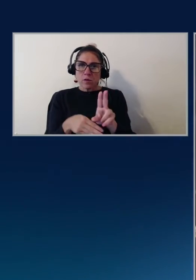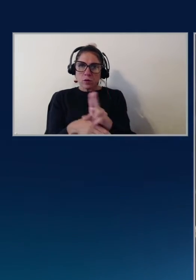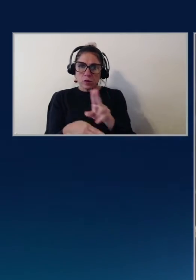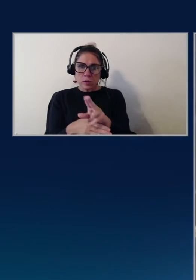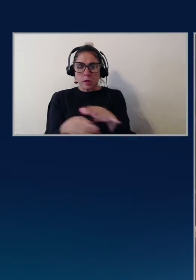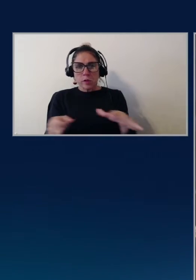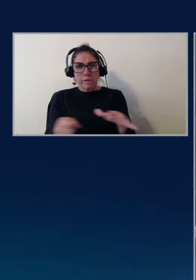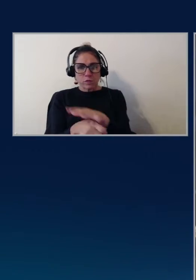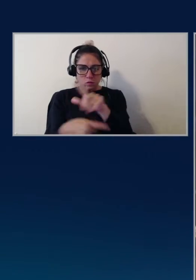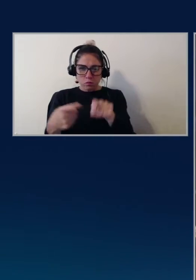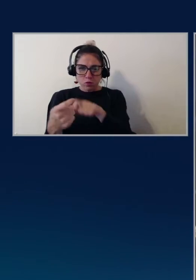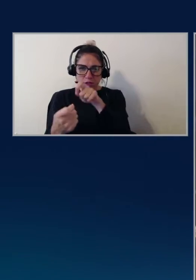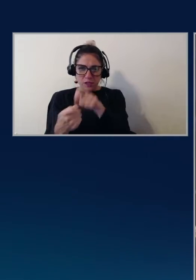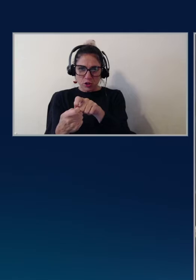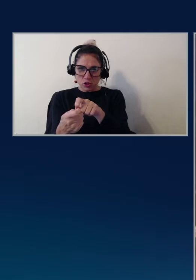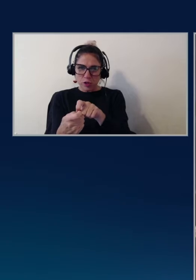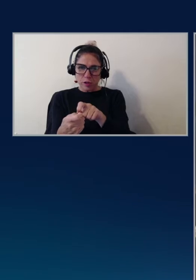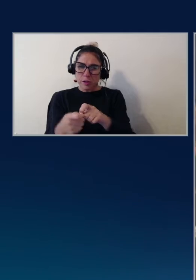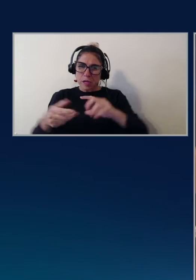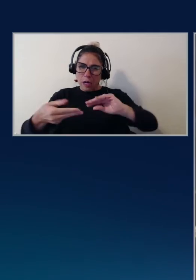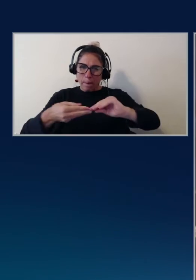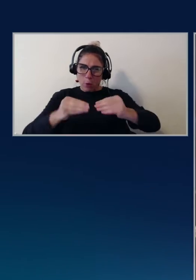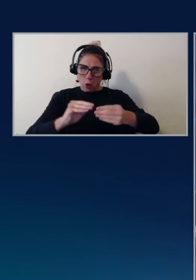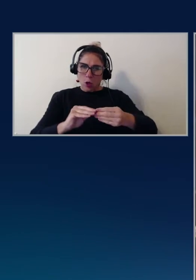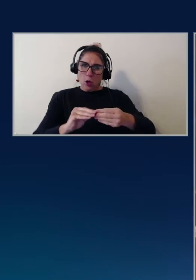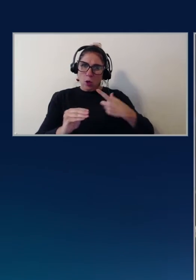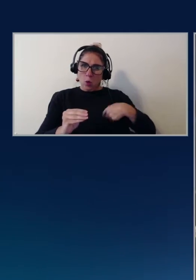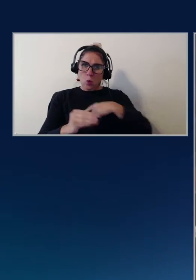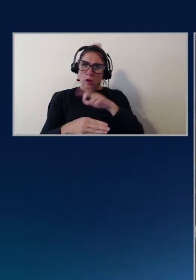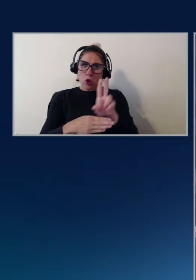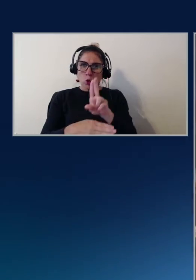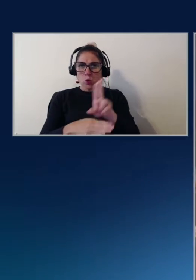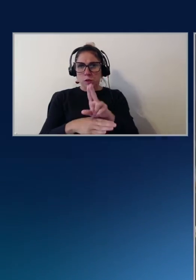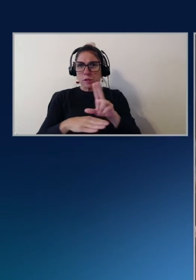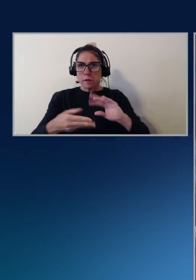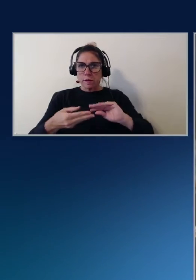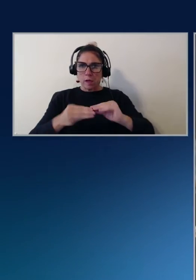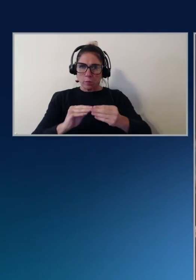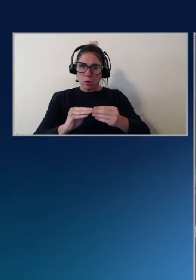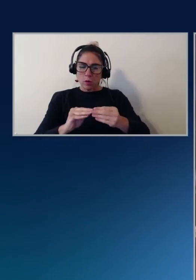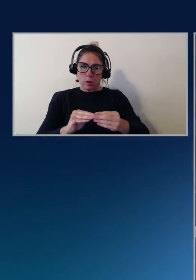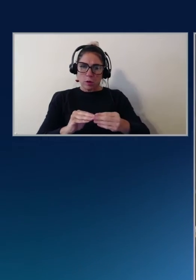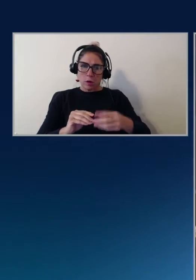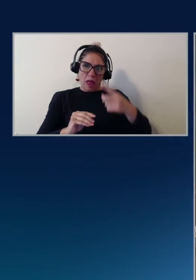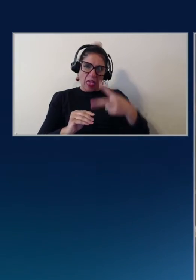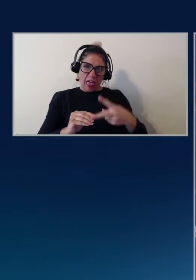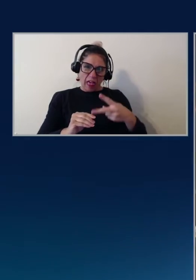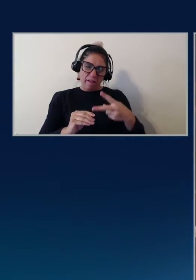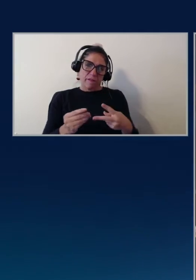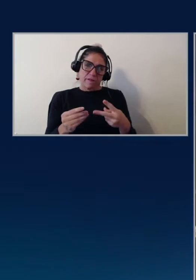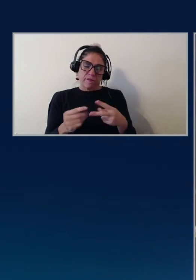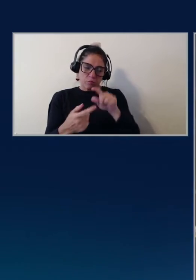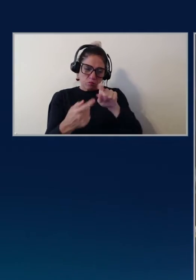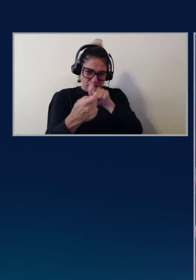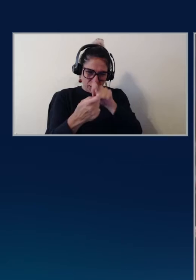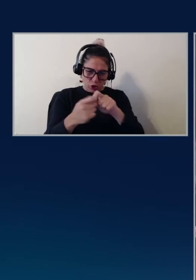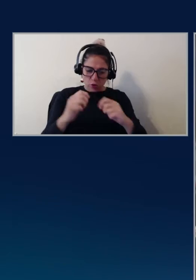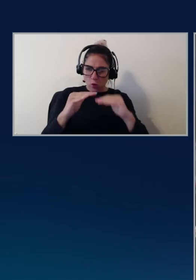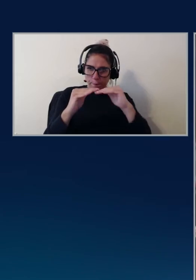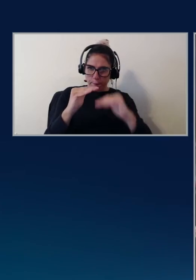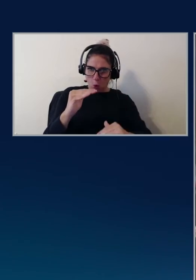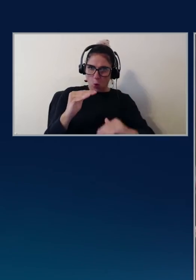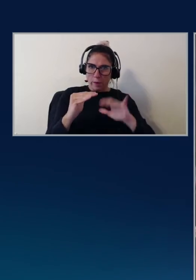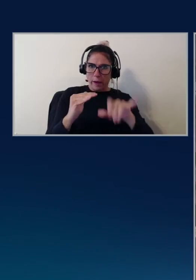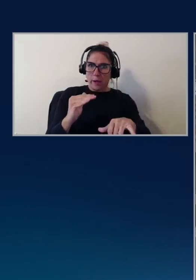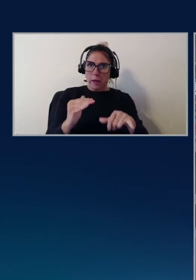precision floating point numbers, we reduce them to half precision or even less than that. Okay. In this particular